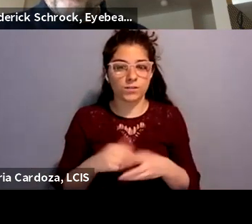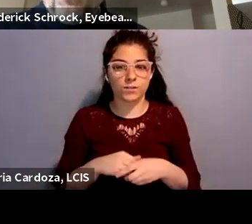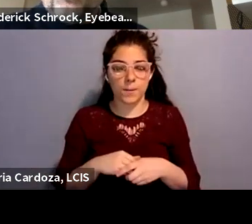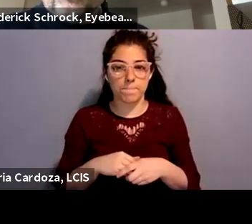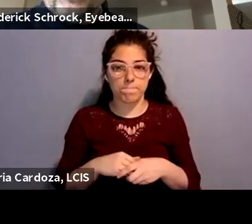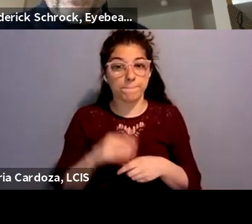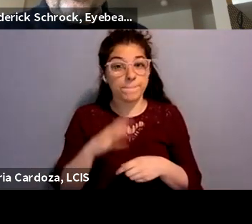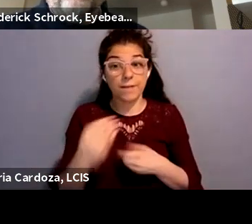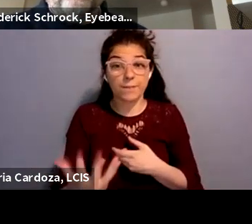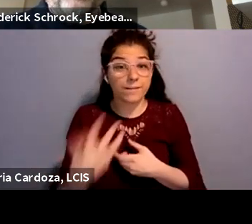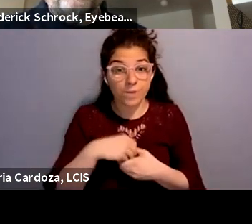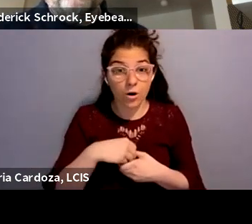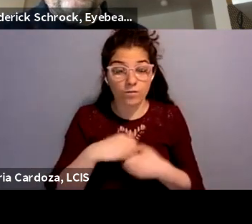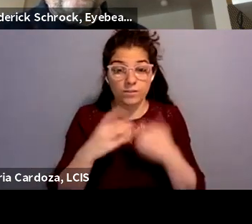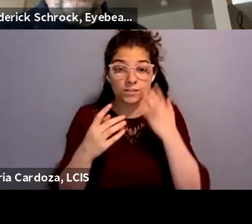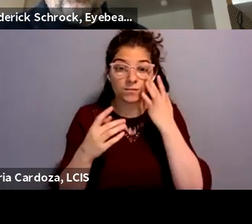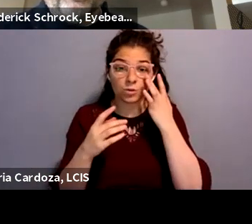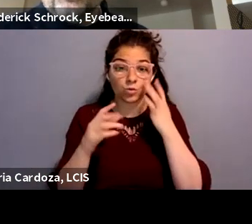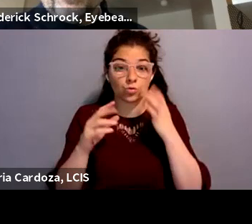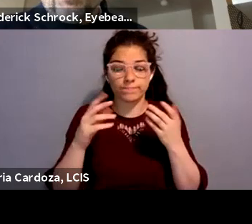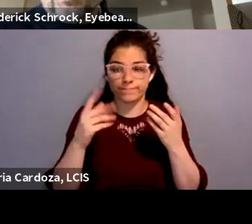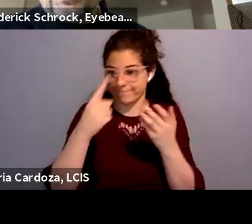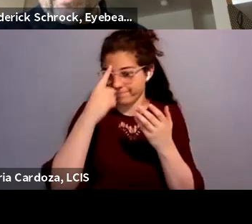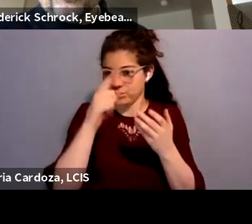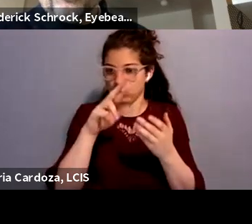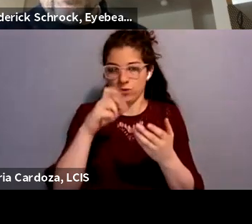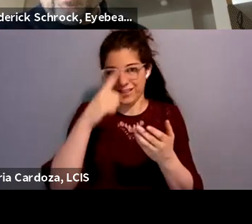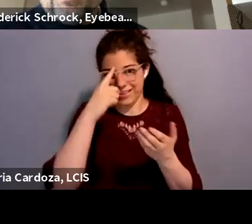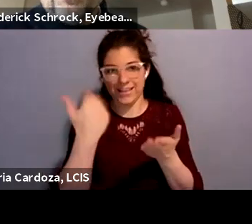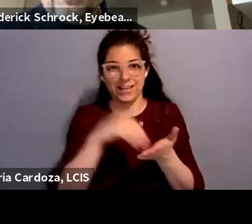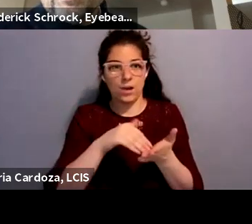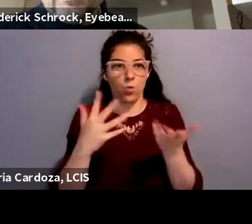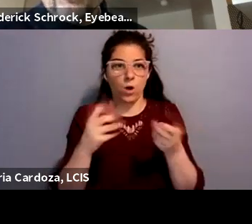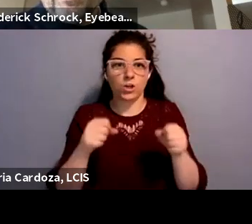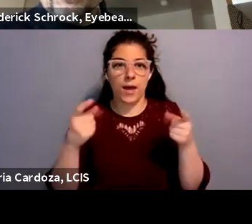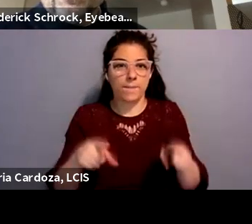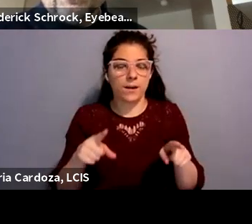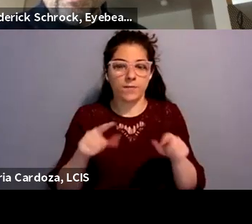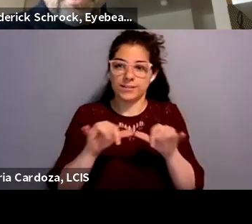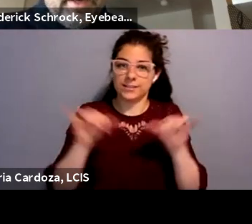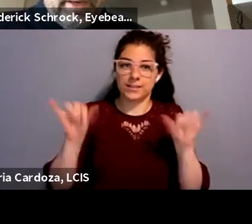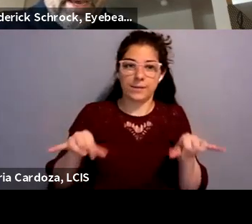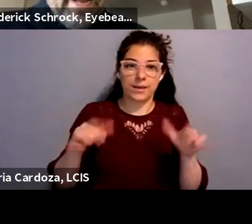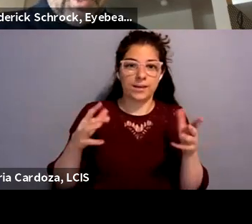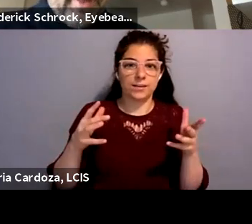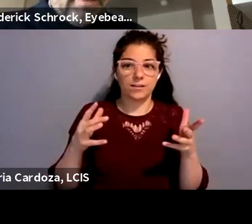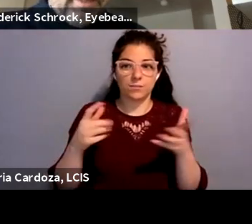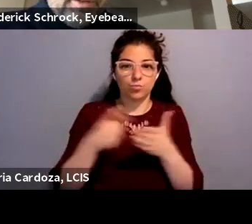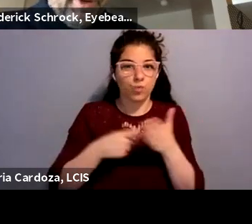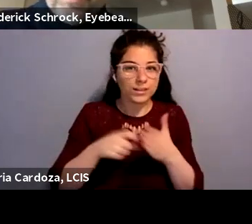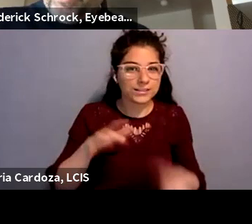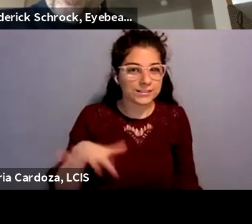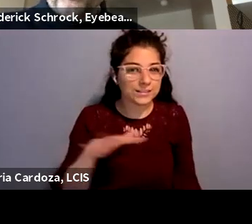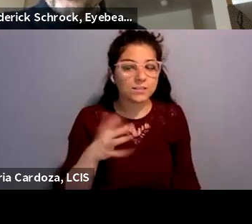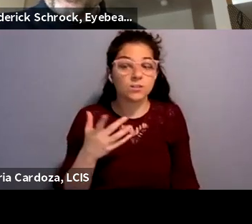be involved in rethinking what could emerge out of a moment of systemic crisis. And so that